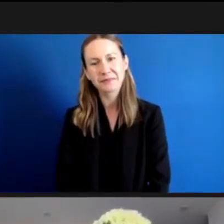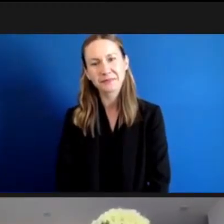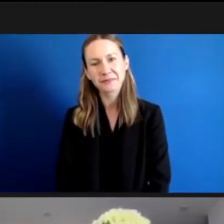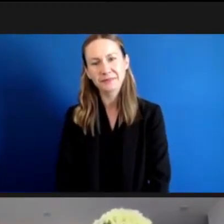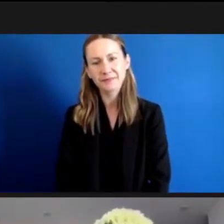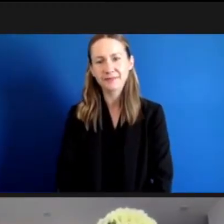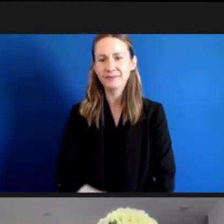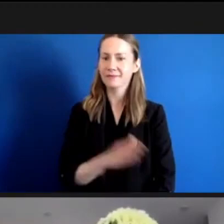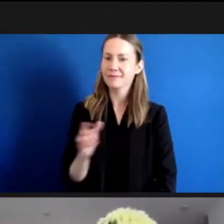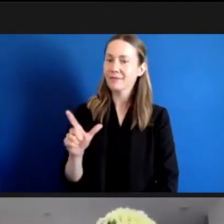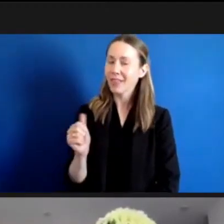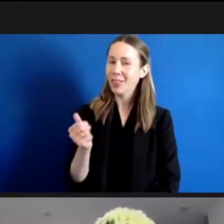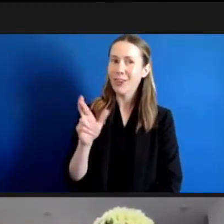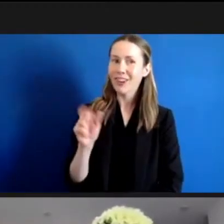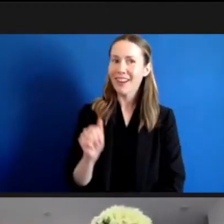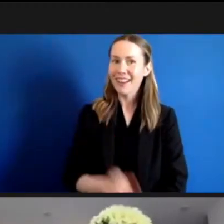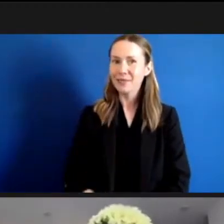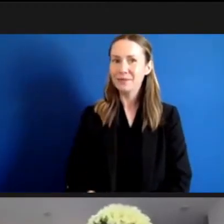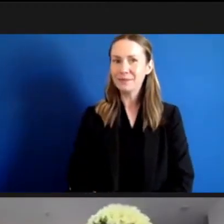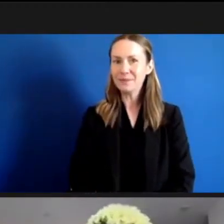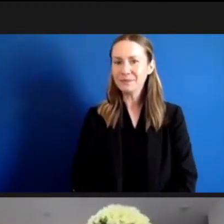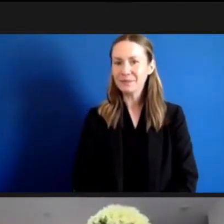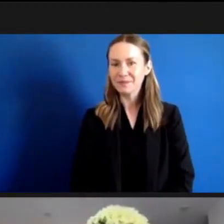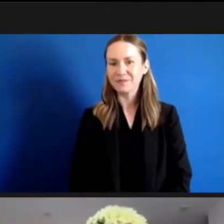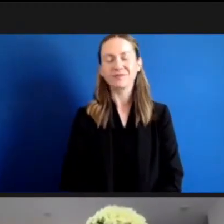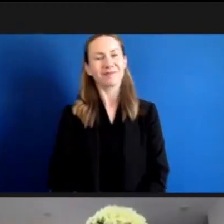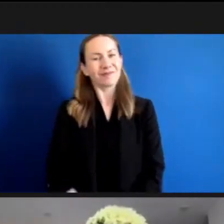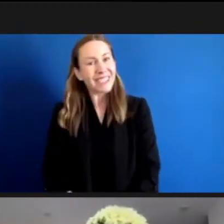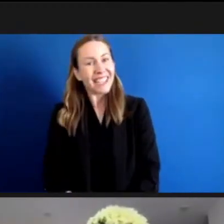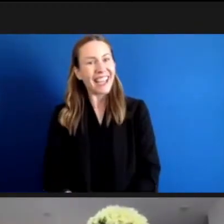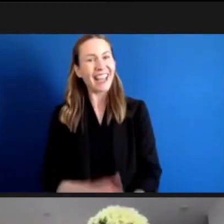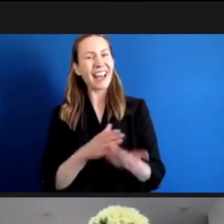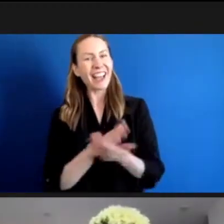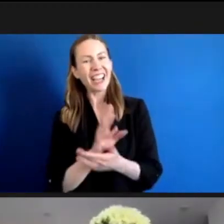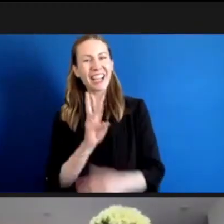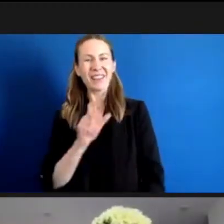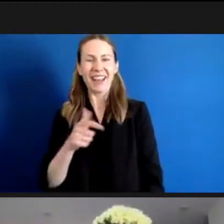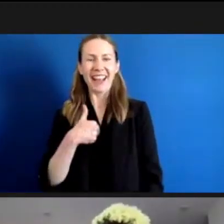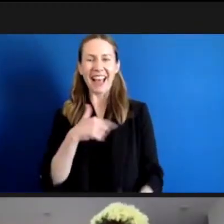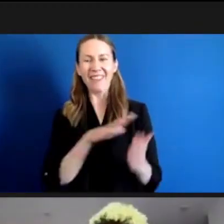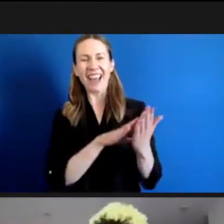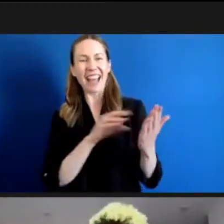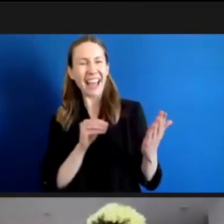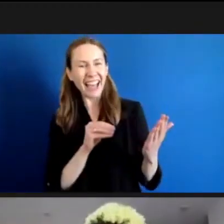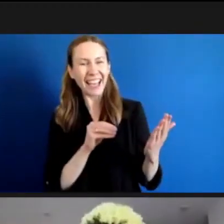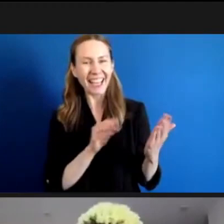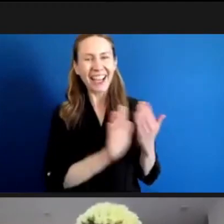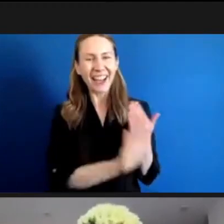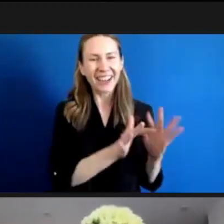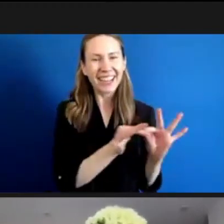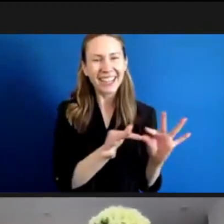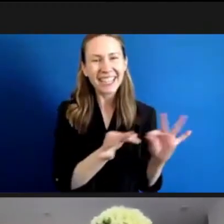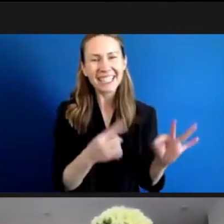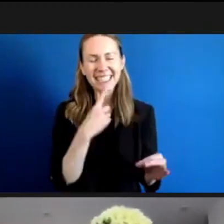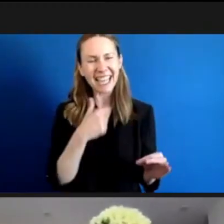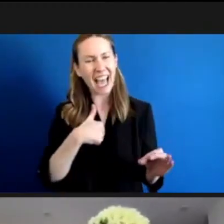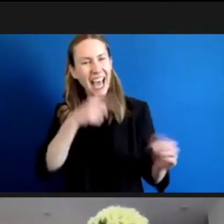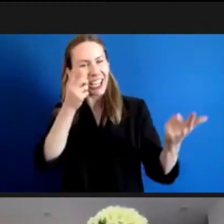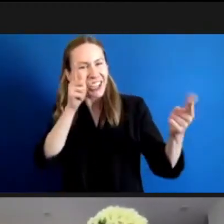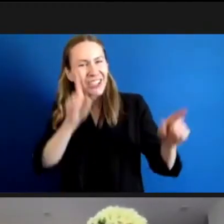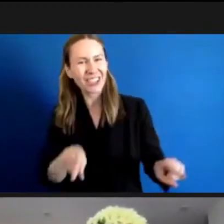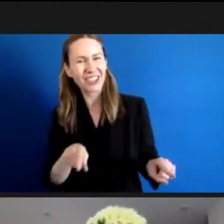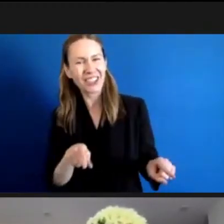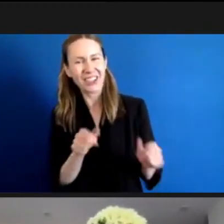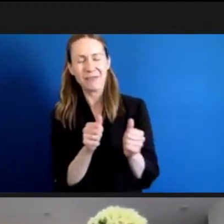Laura? All right. Well, I will echo and say that I concur with